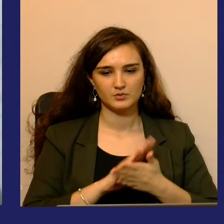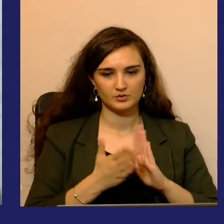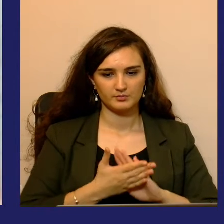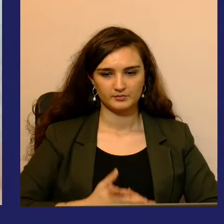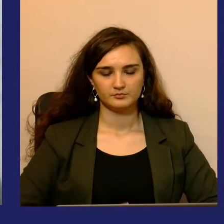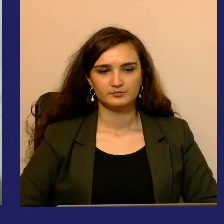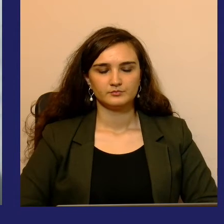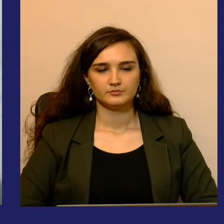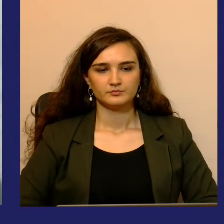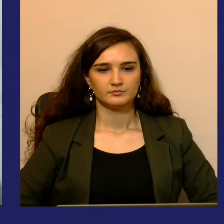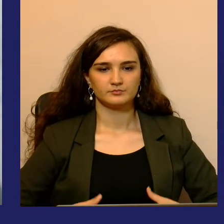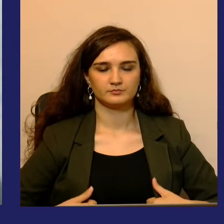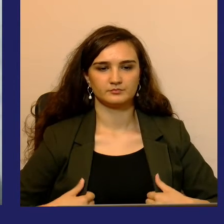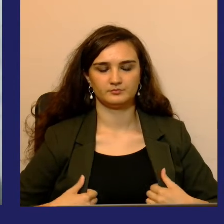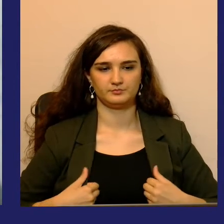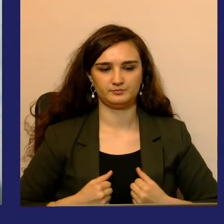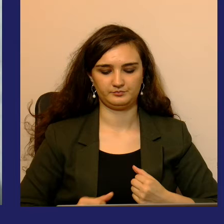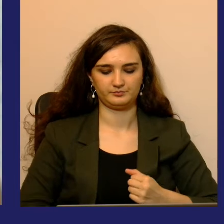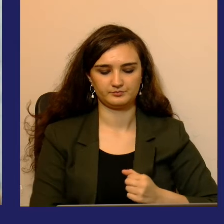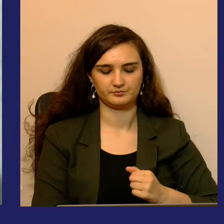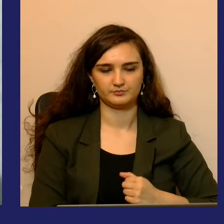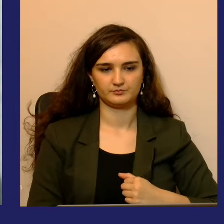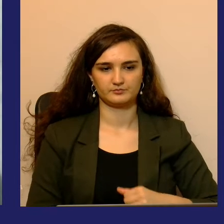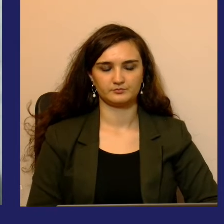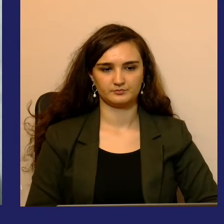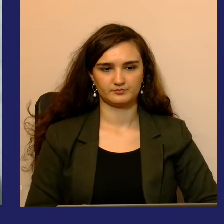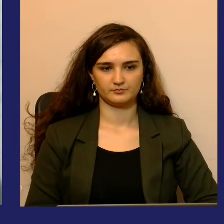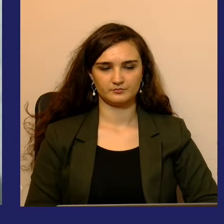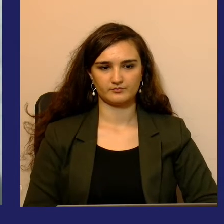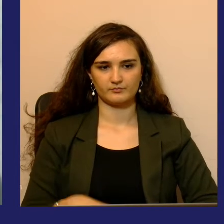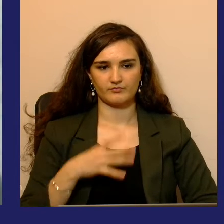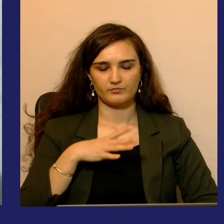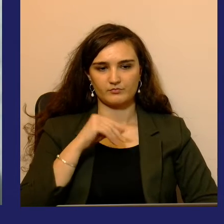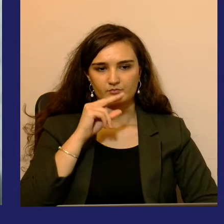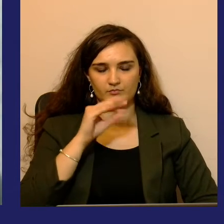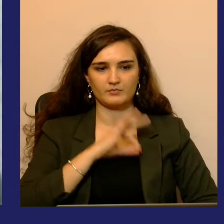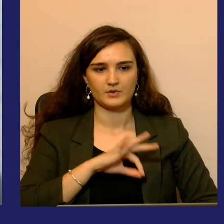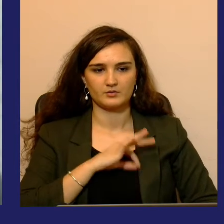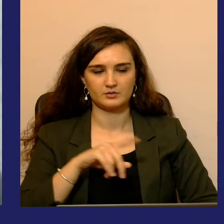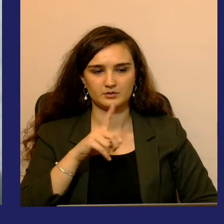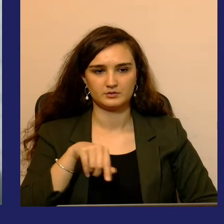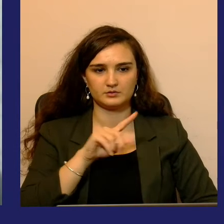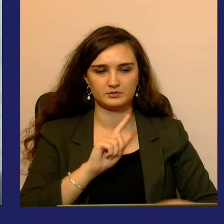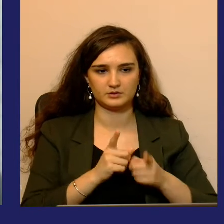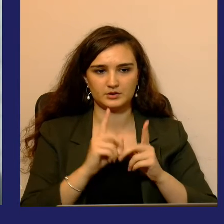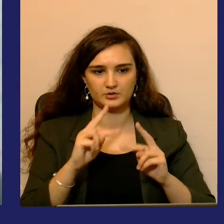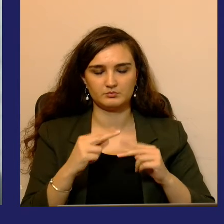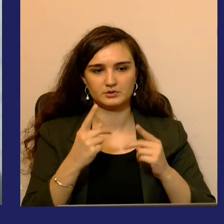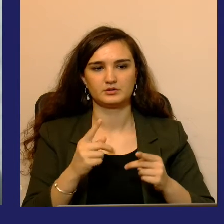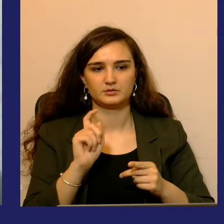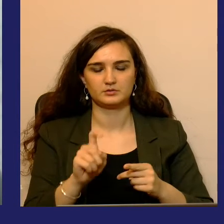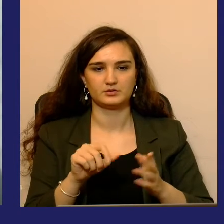And I will continue in Georgian, and interpreter help us.